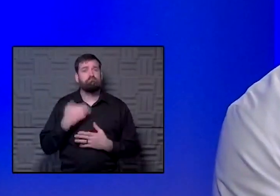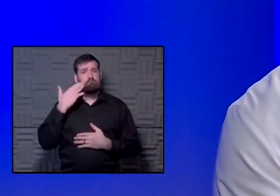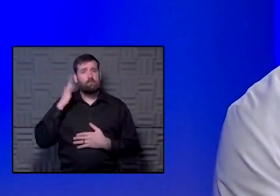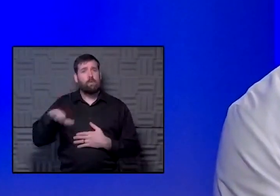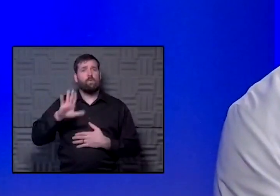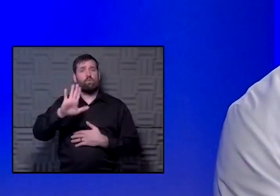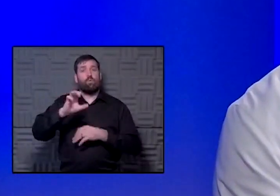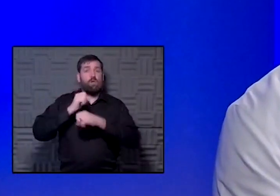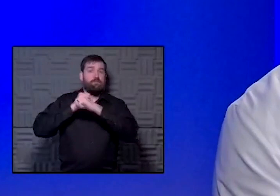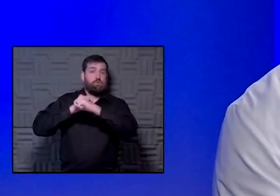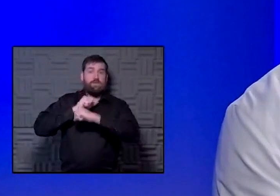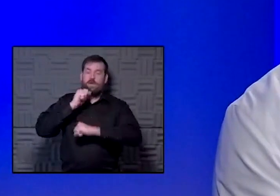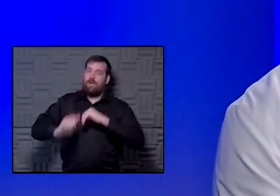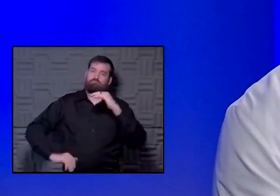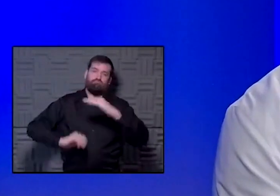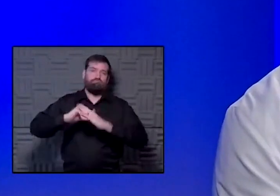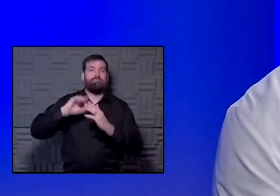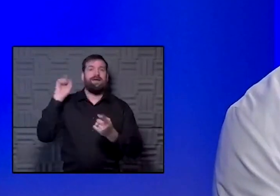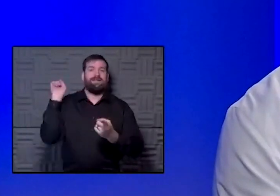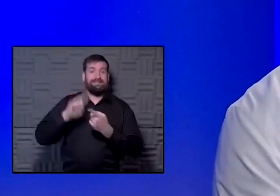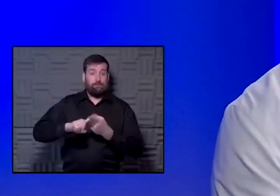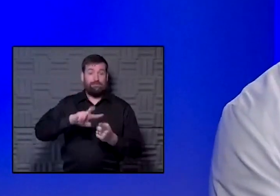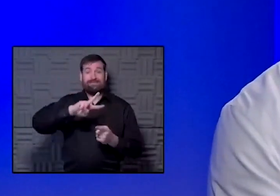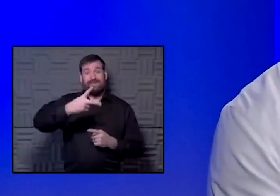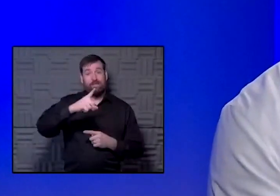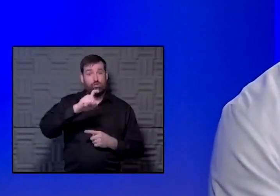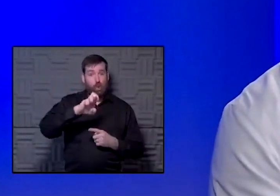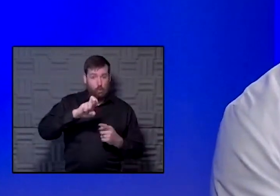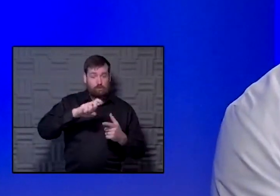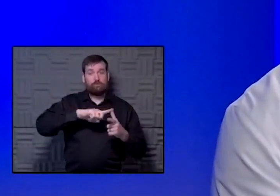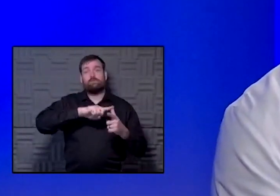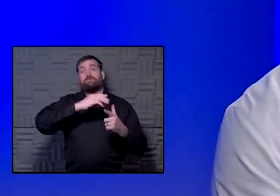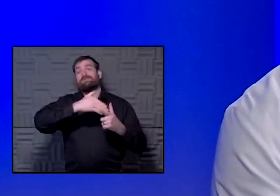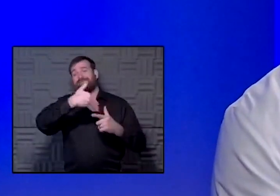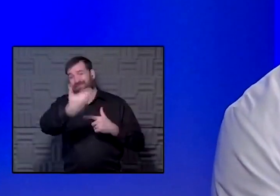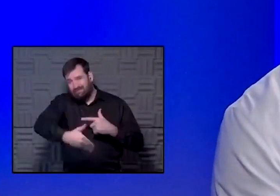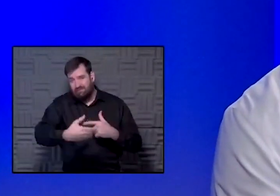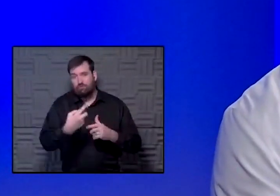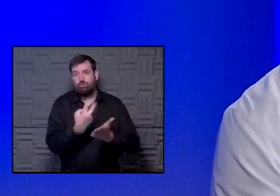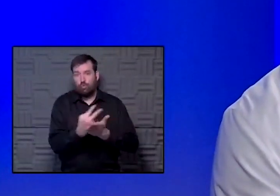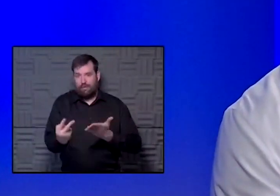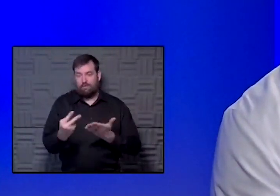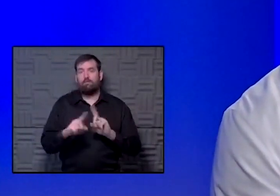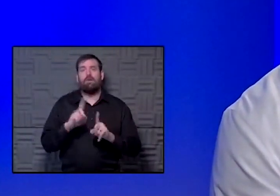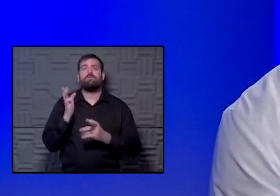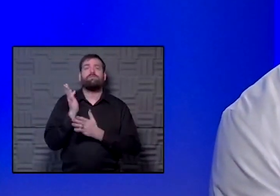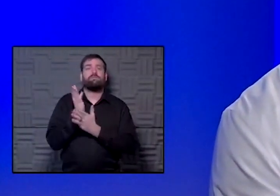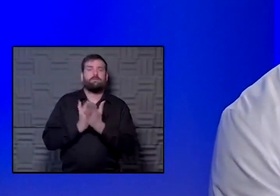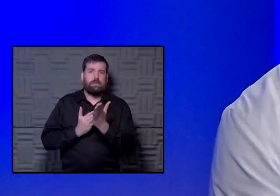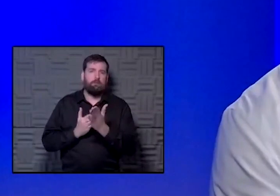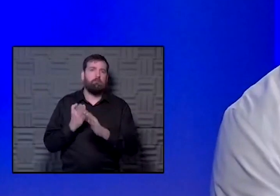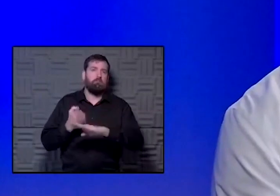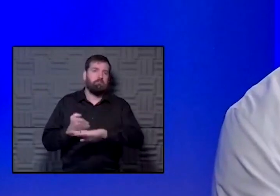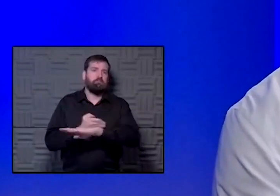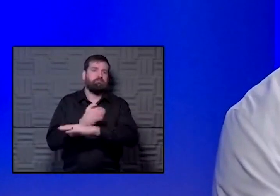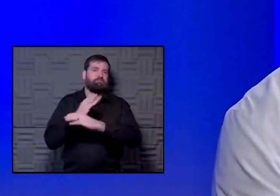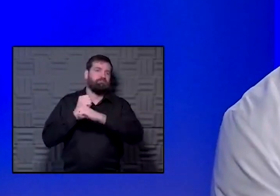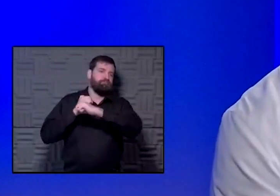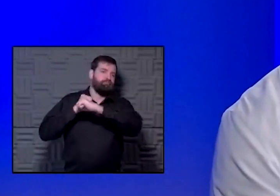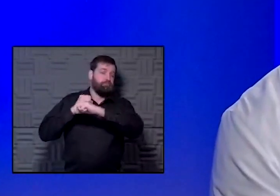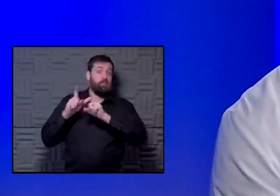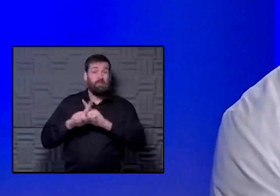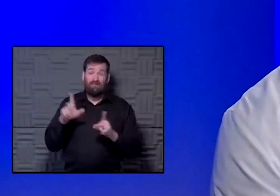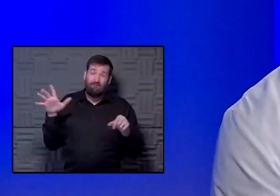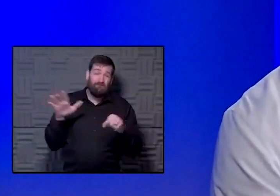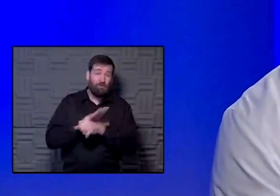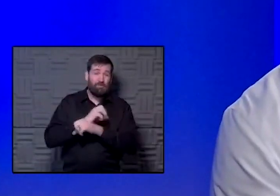immunity is not maximal until about 2 weeks after that second dose, but you will start to gain some of that immunity. We just don't want to say that you're